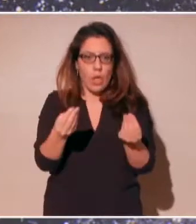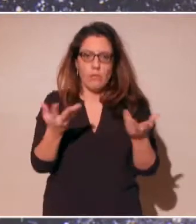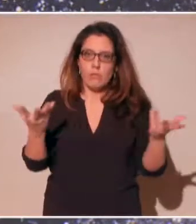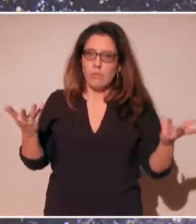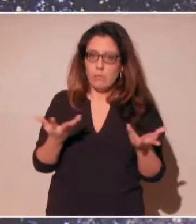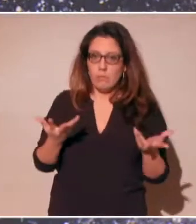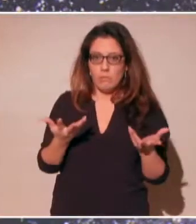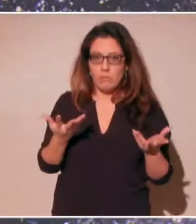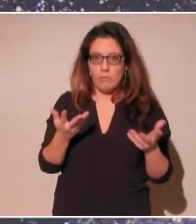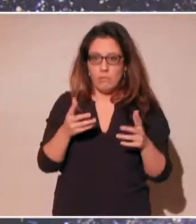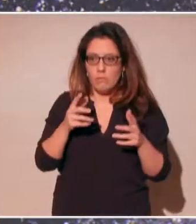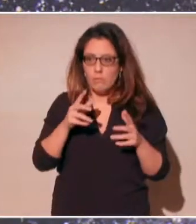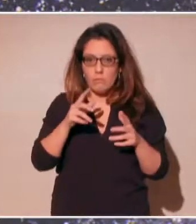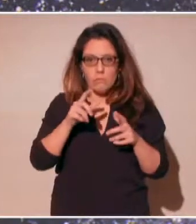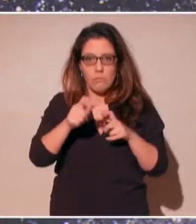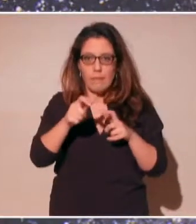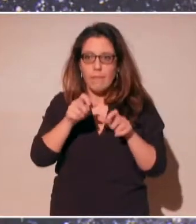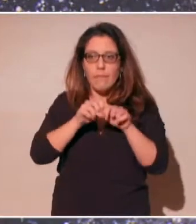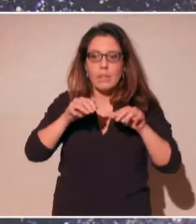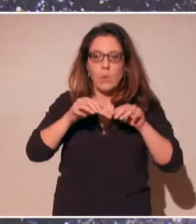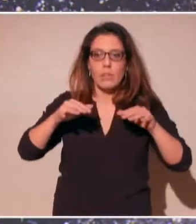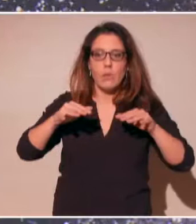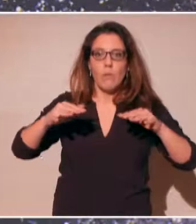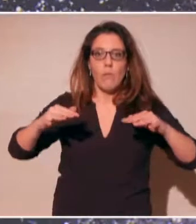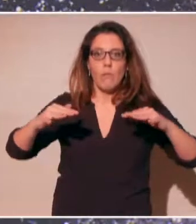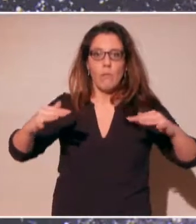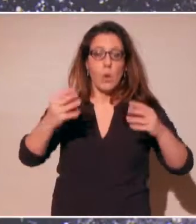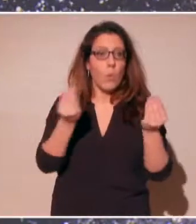to constantly coordinate and also set up